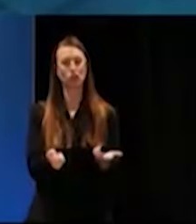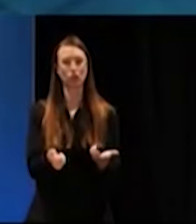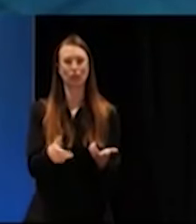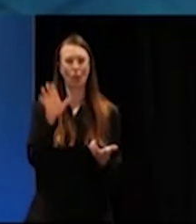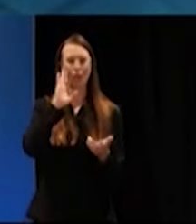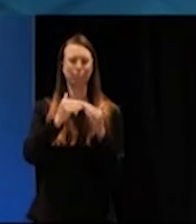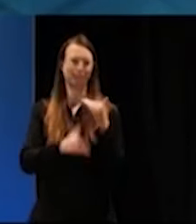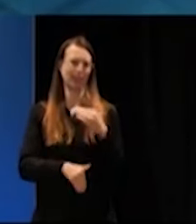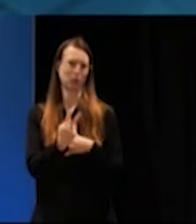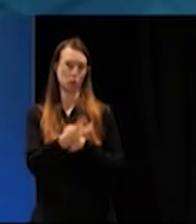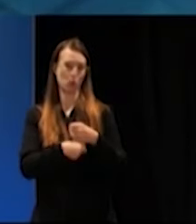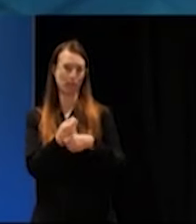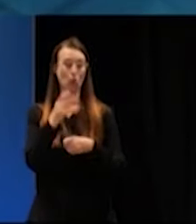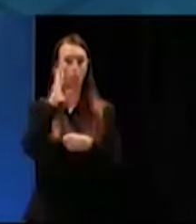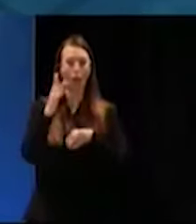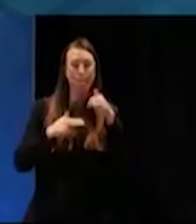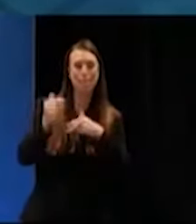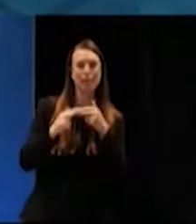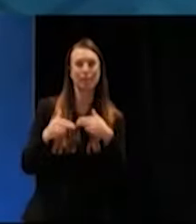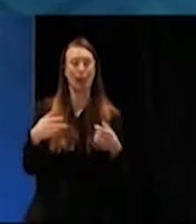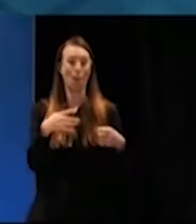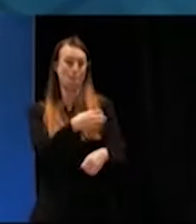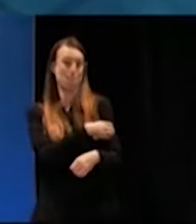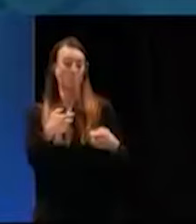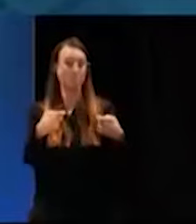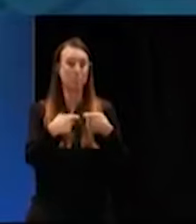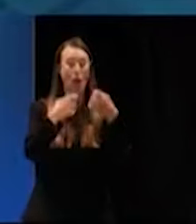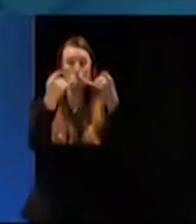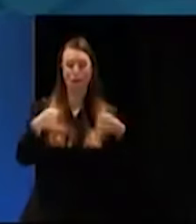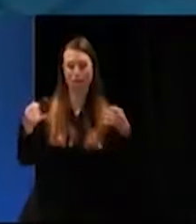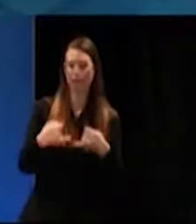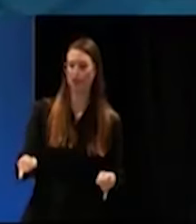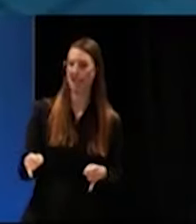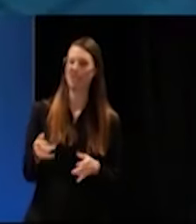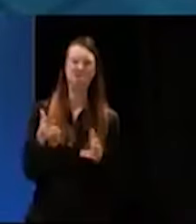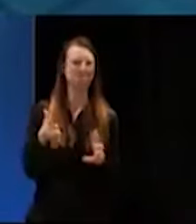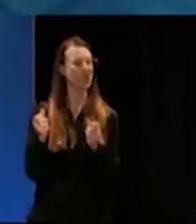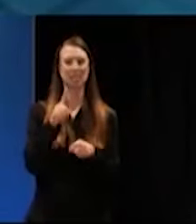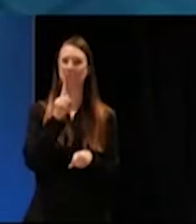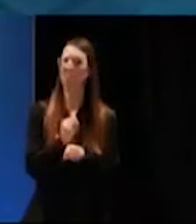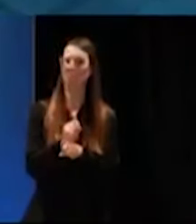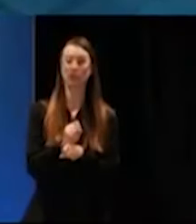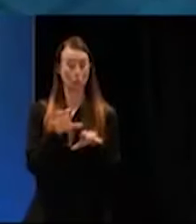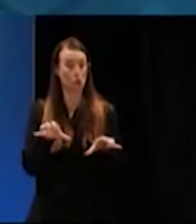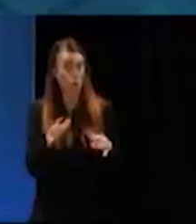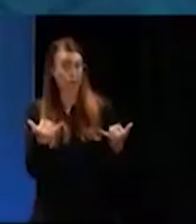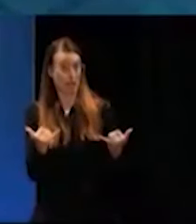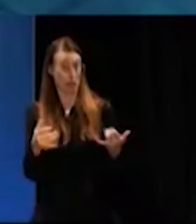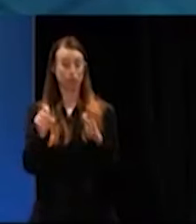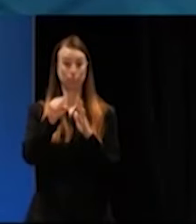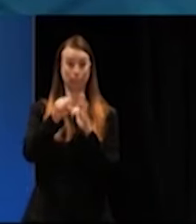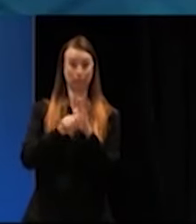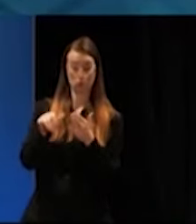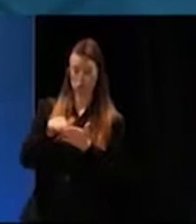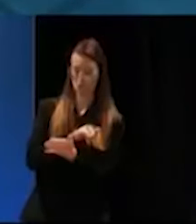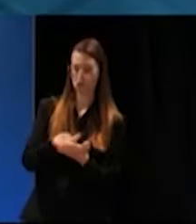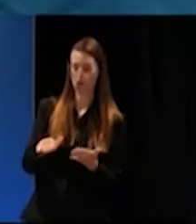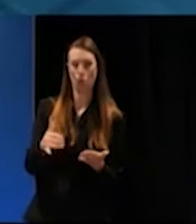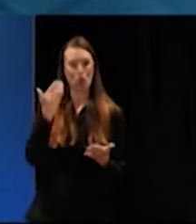build power lines literally 5 times faster than the national average. We're doing that here in the state of New York because we sense the urgency and it's